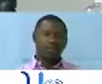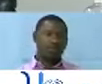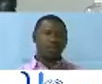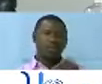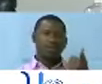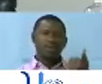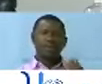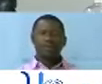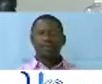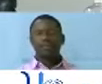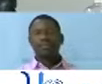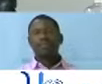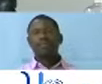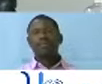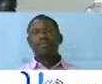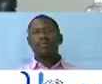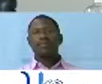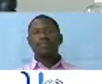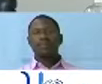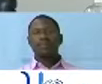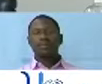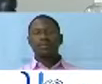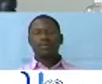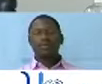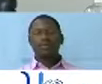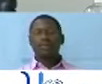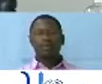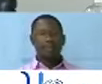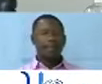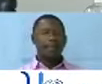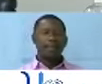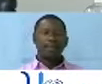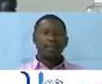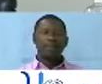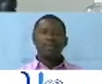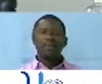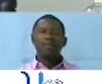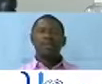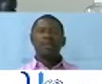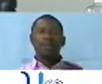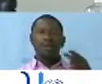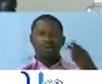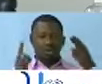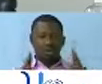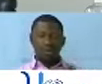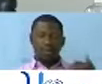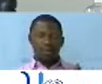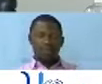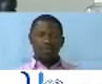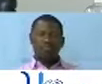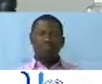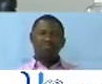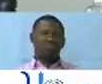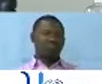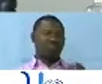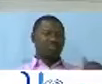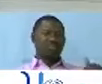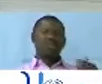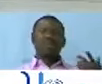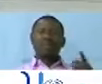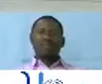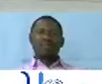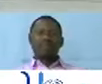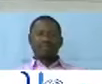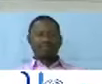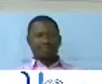of defiance by the bar at that time. Lool dal lu jafé la won ci li nga xamne non la ko loye jele won. You can call it that. Mu nga ko